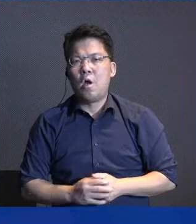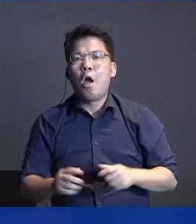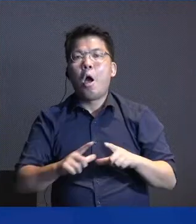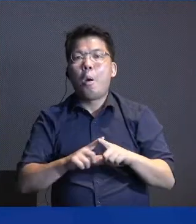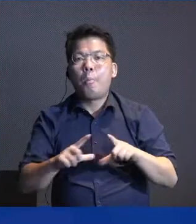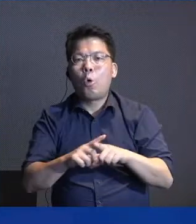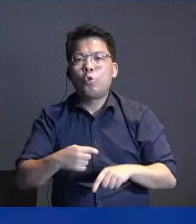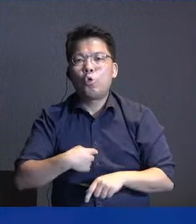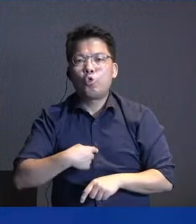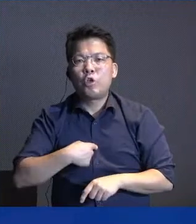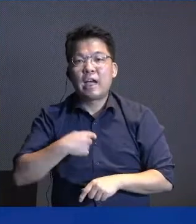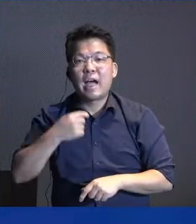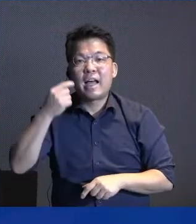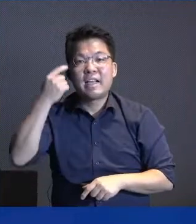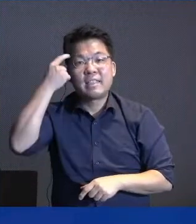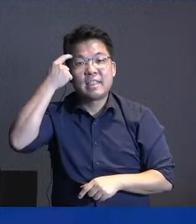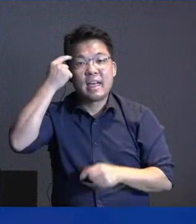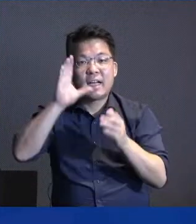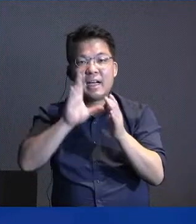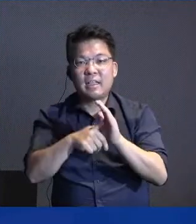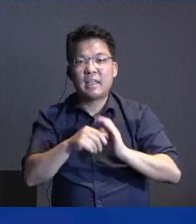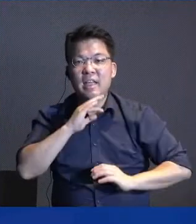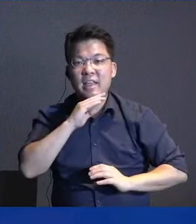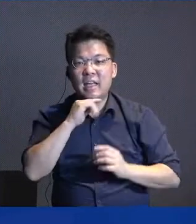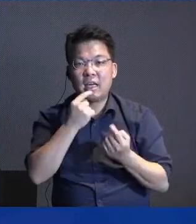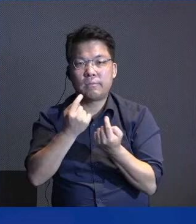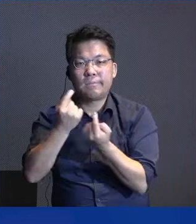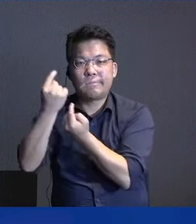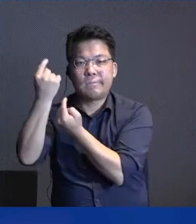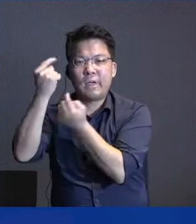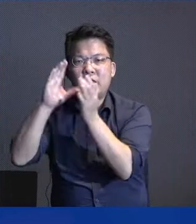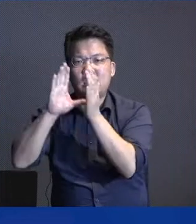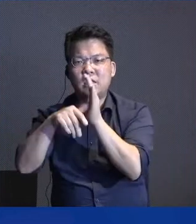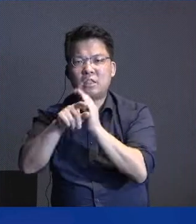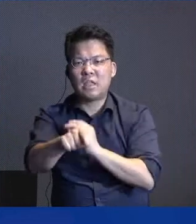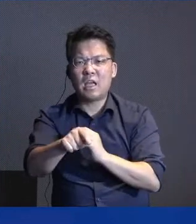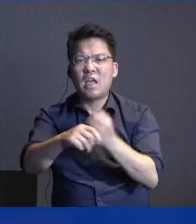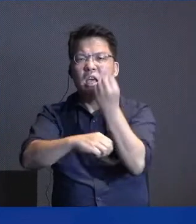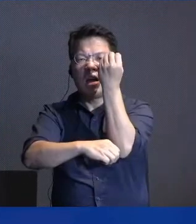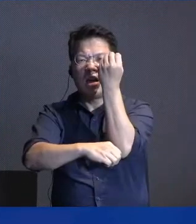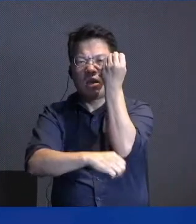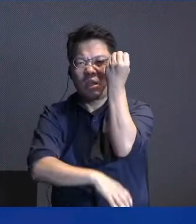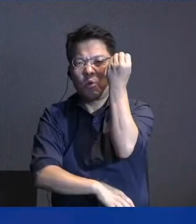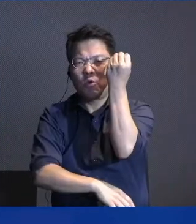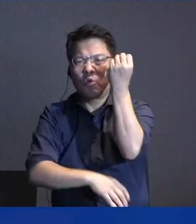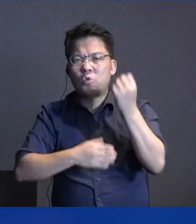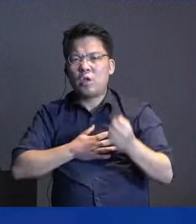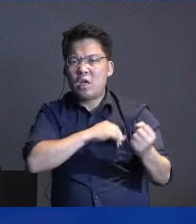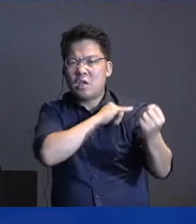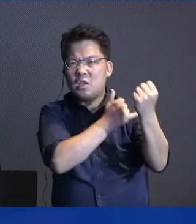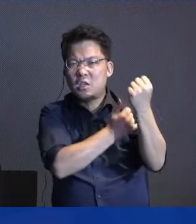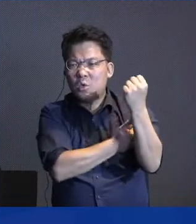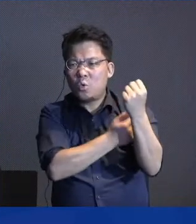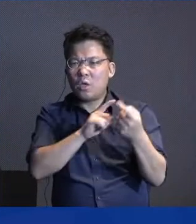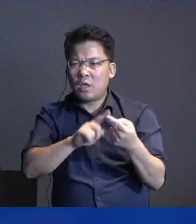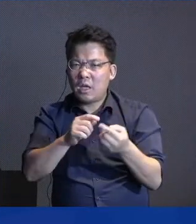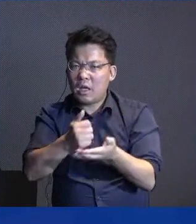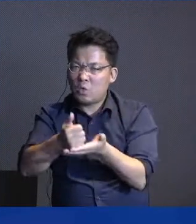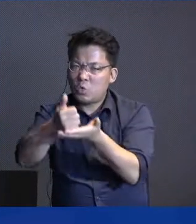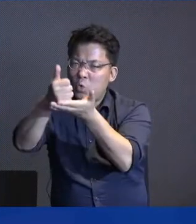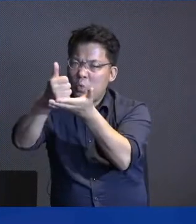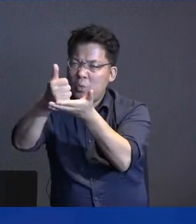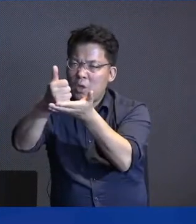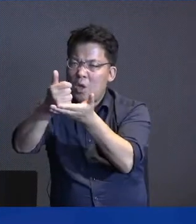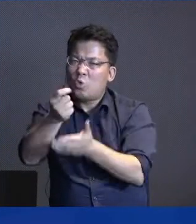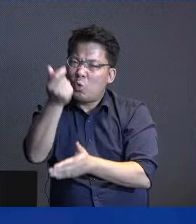factors of dignity. That is where the global problem lies. Now, what I'm also going to do today is, because